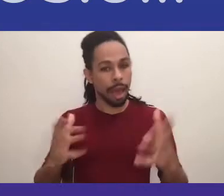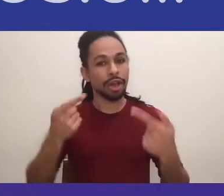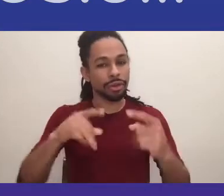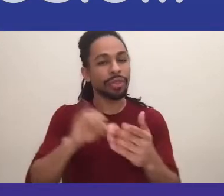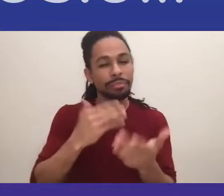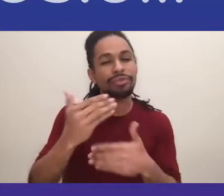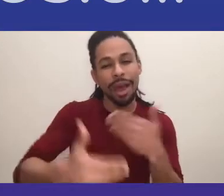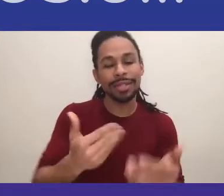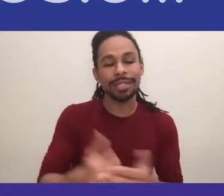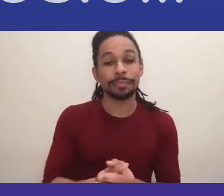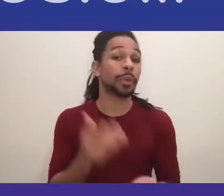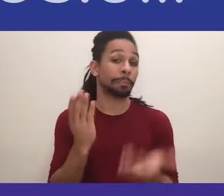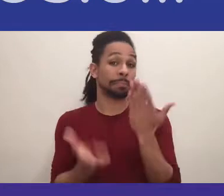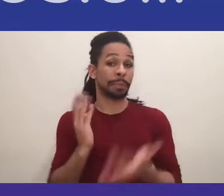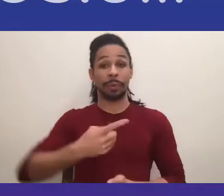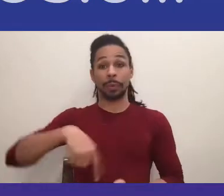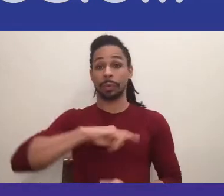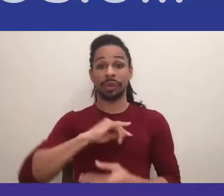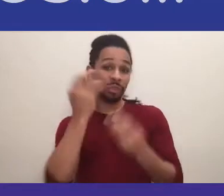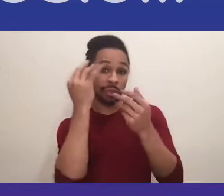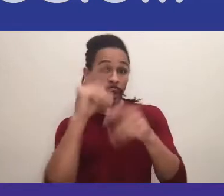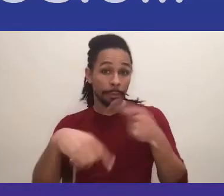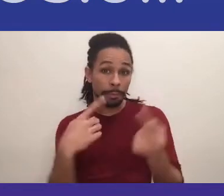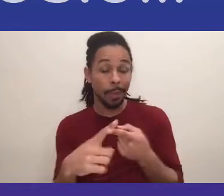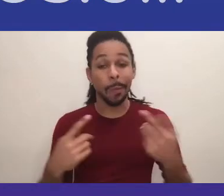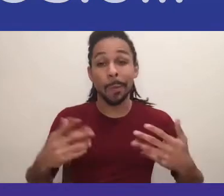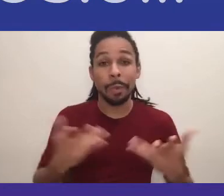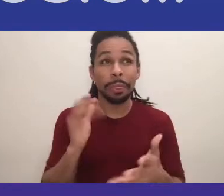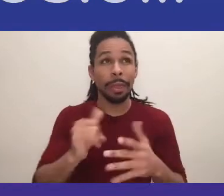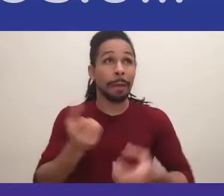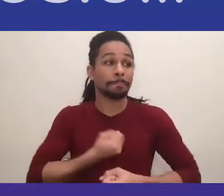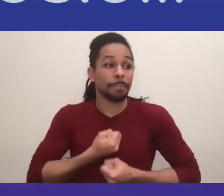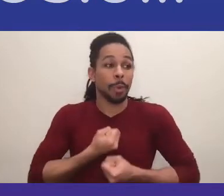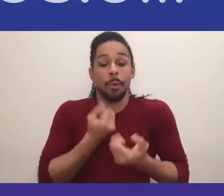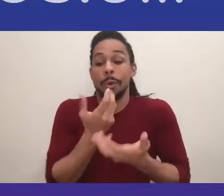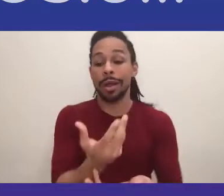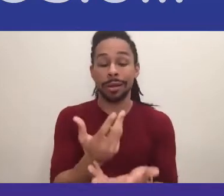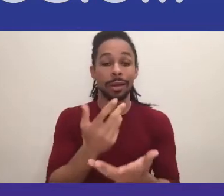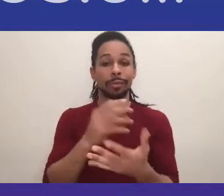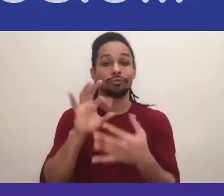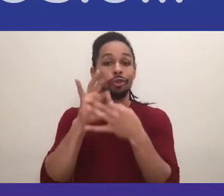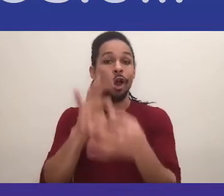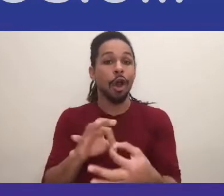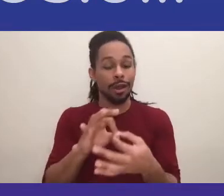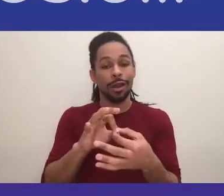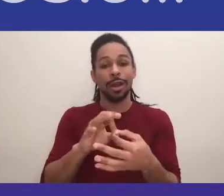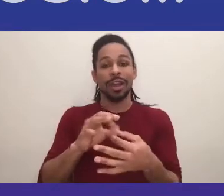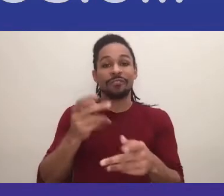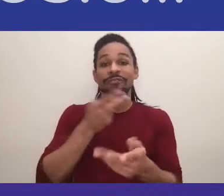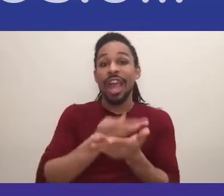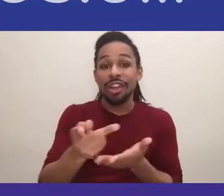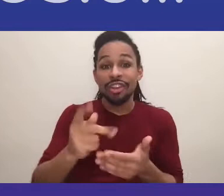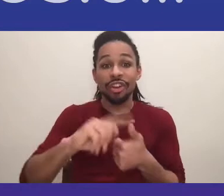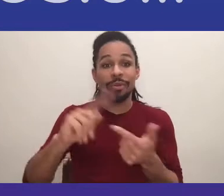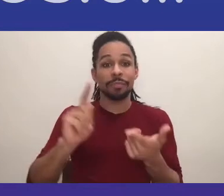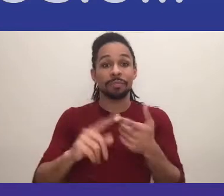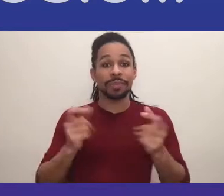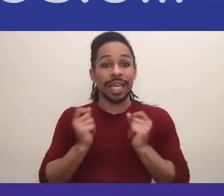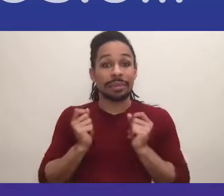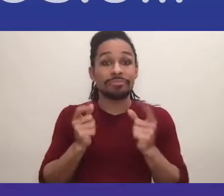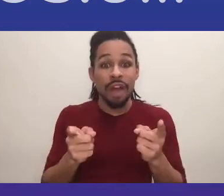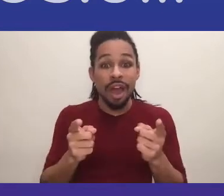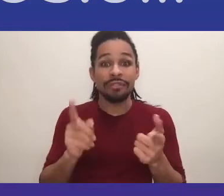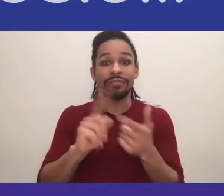So maybe we think about what the poetics of failure are, the poetics of improvisation in our world